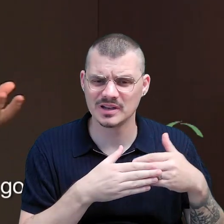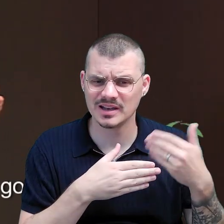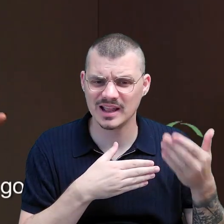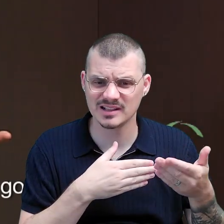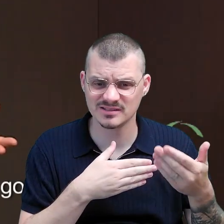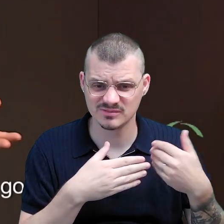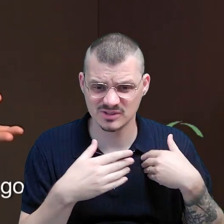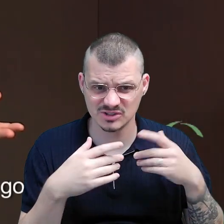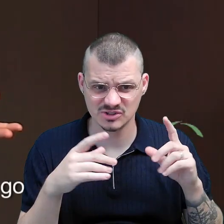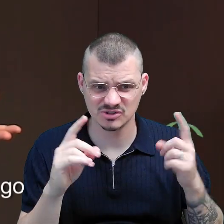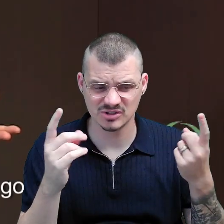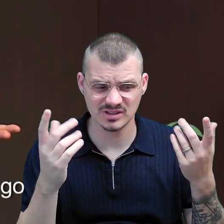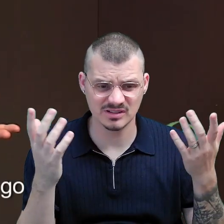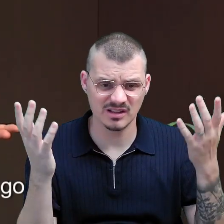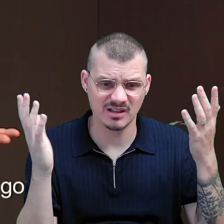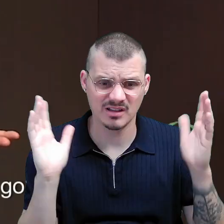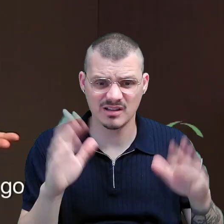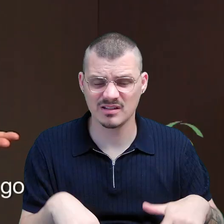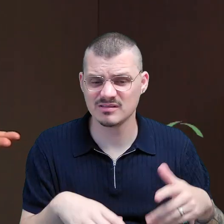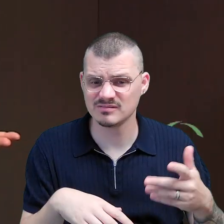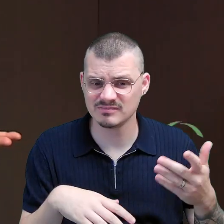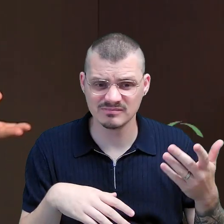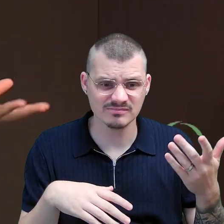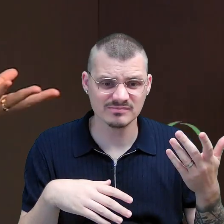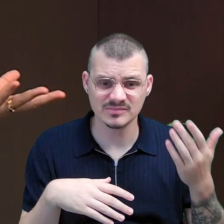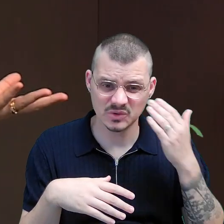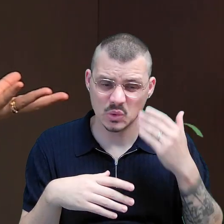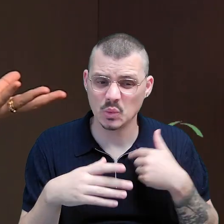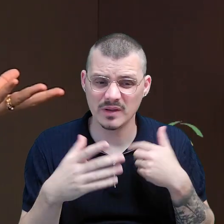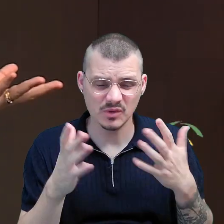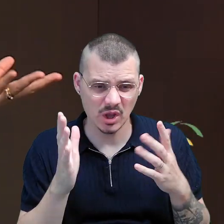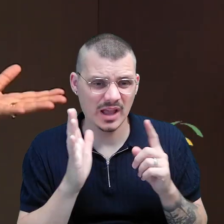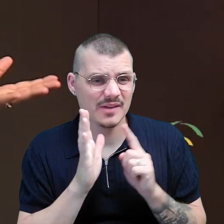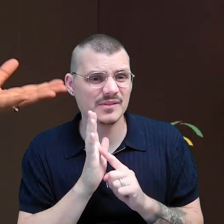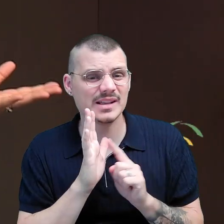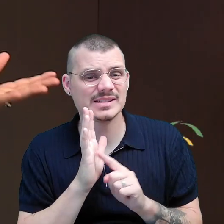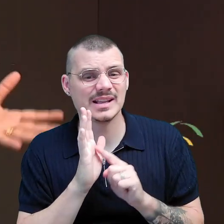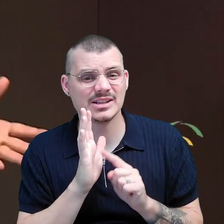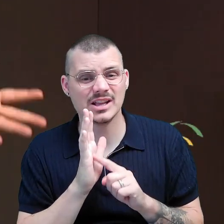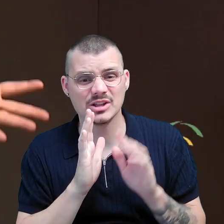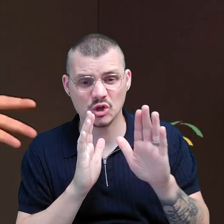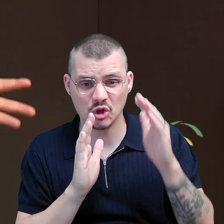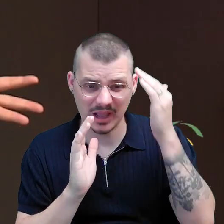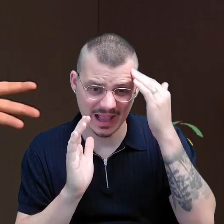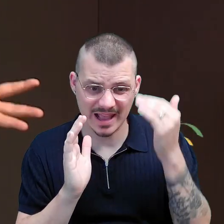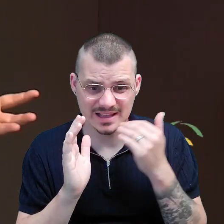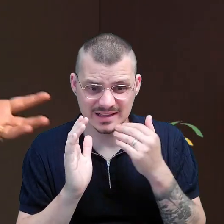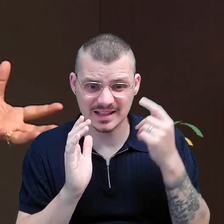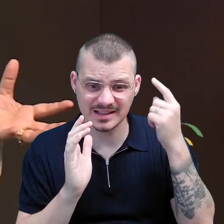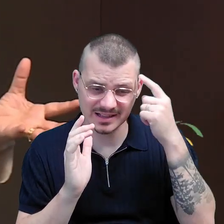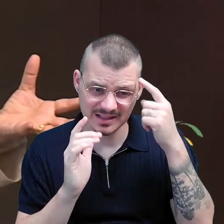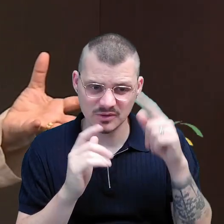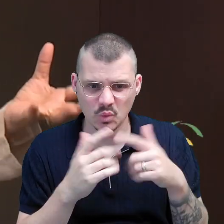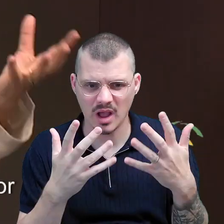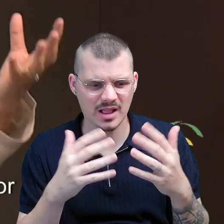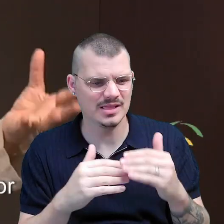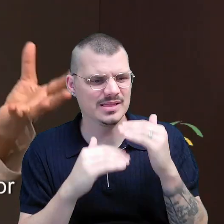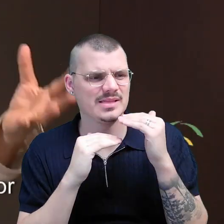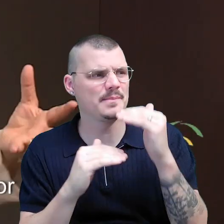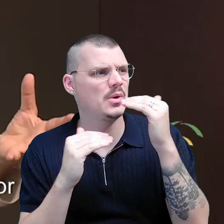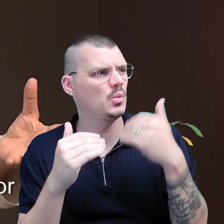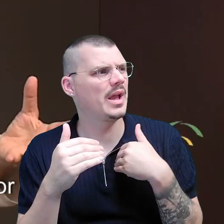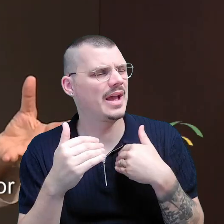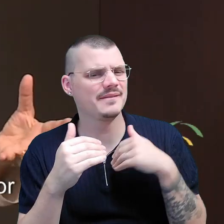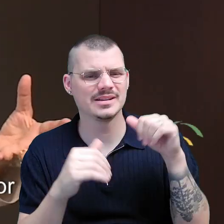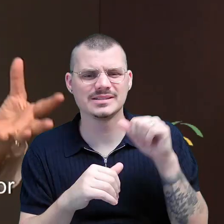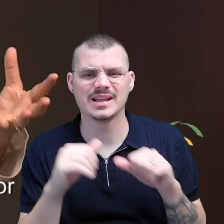So what do we do next? Do we just let go? Say, we have investigated her head to the limits